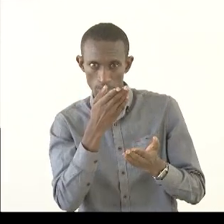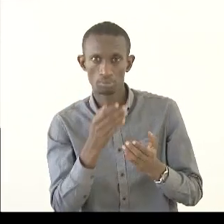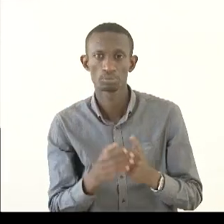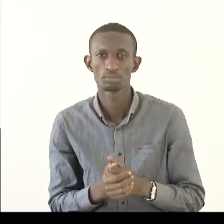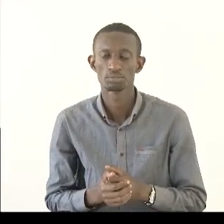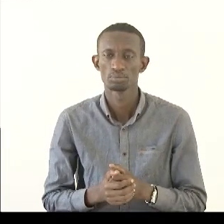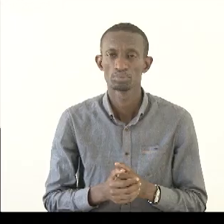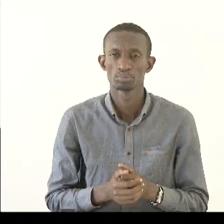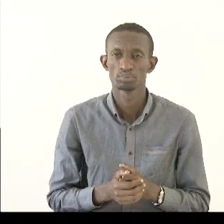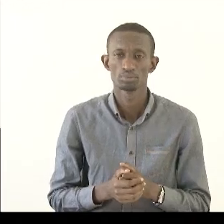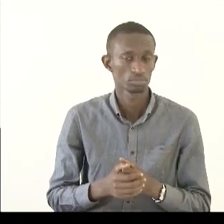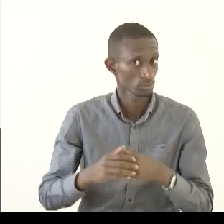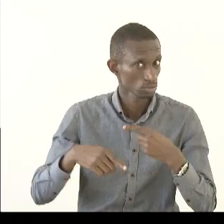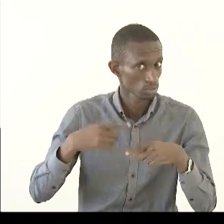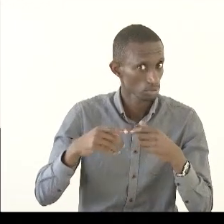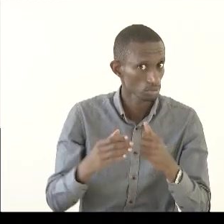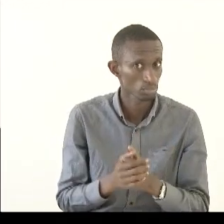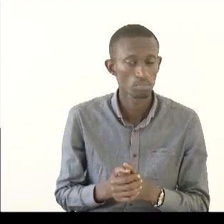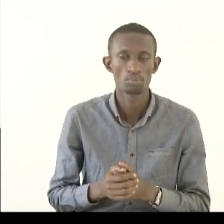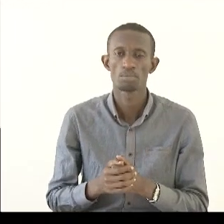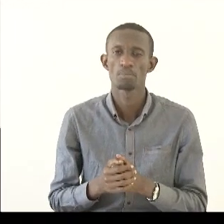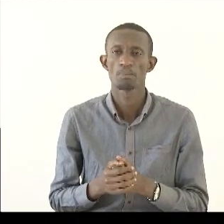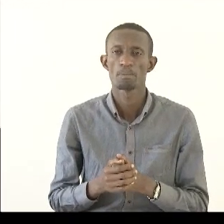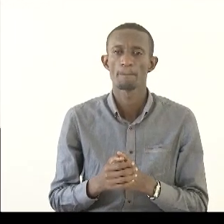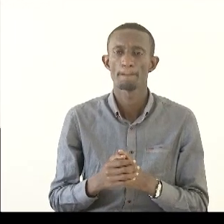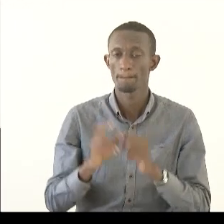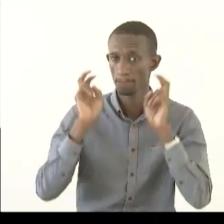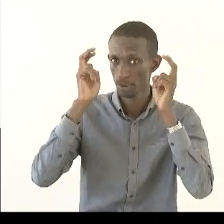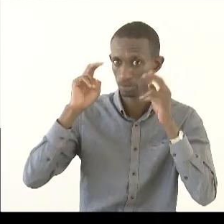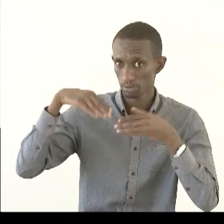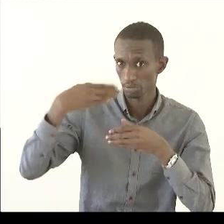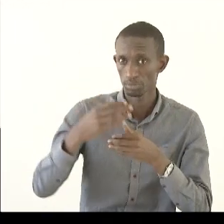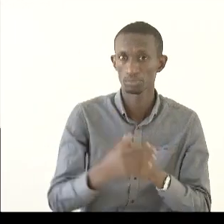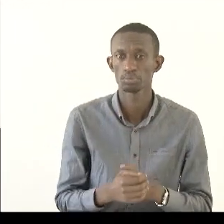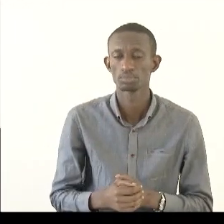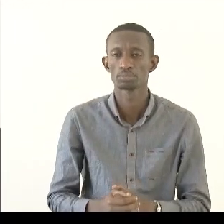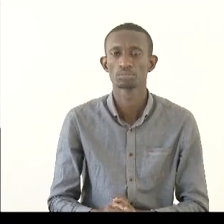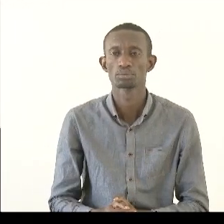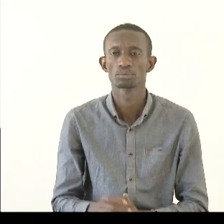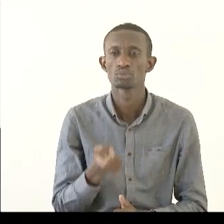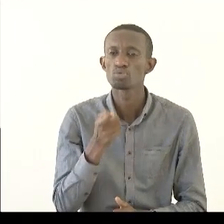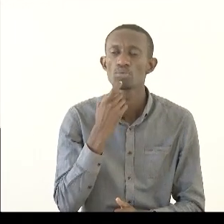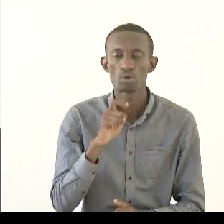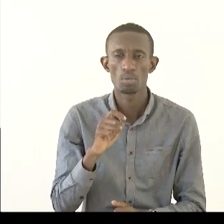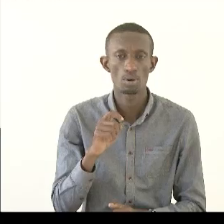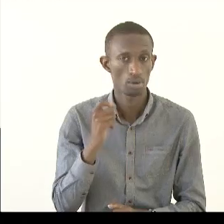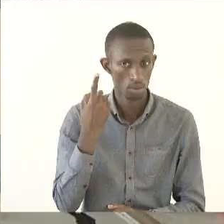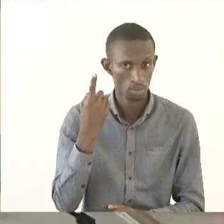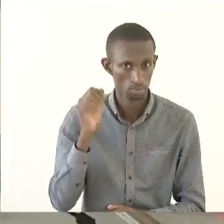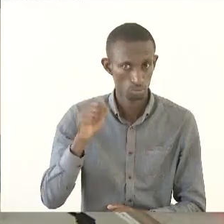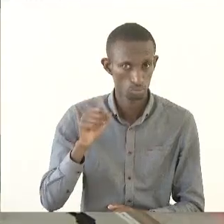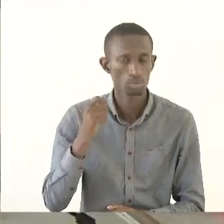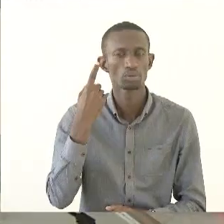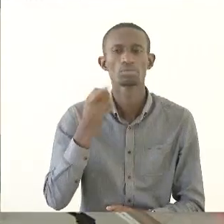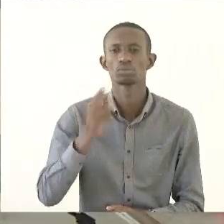in the next coming series of the lessons, you should be able to answer some of these questions. Look for